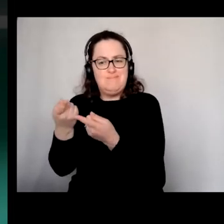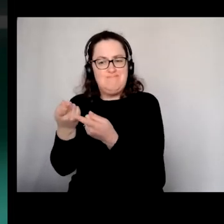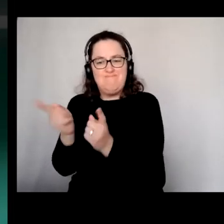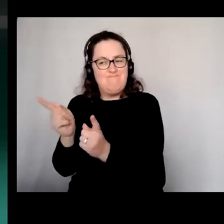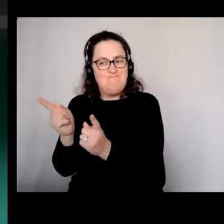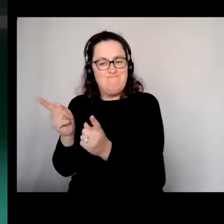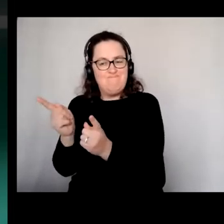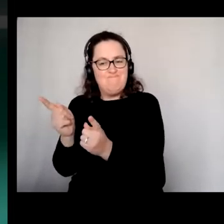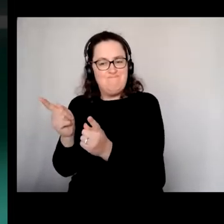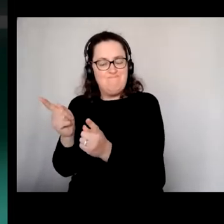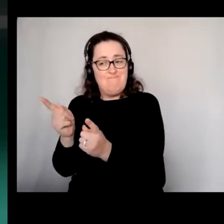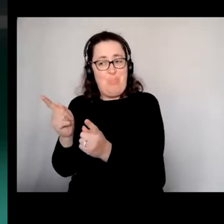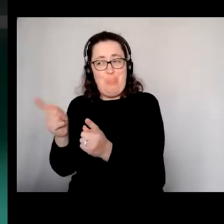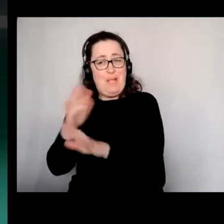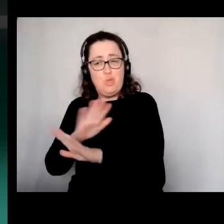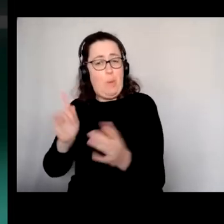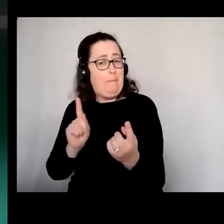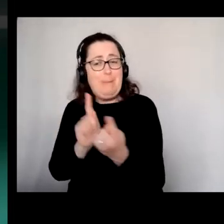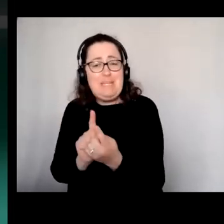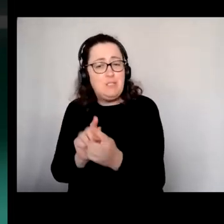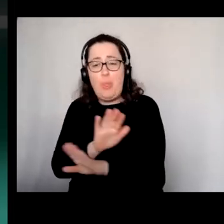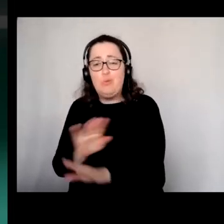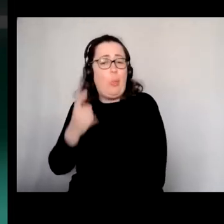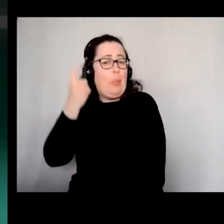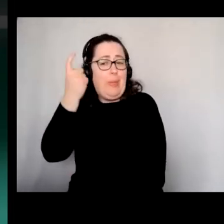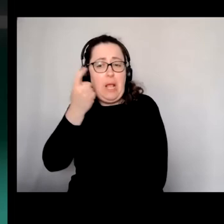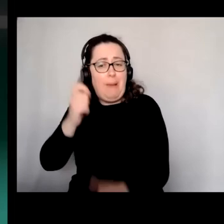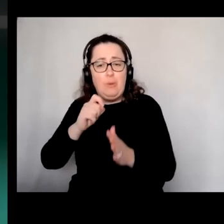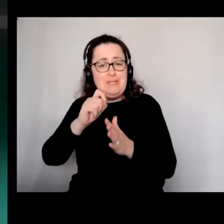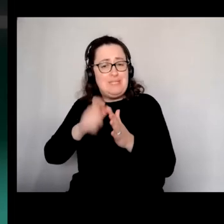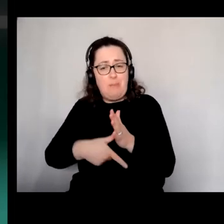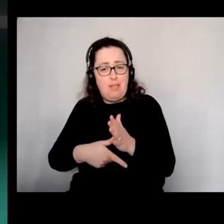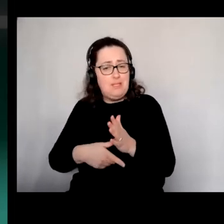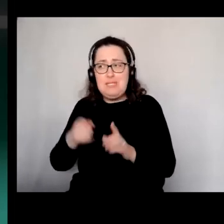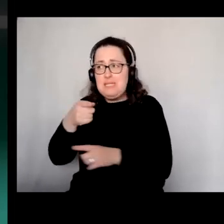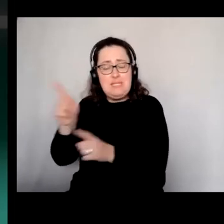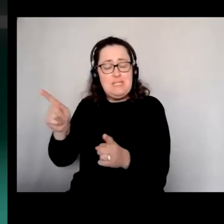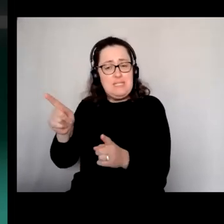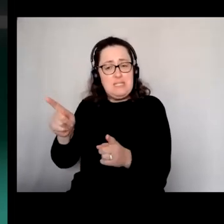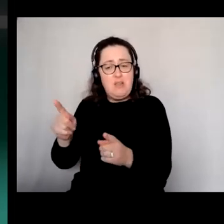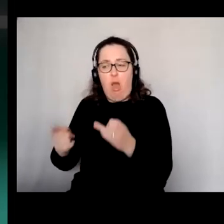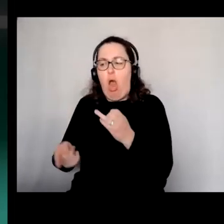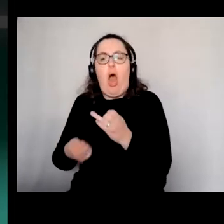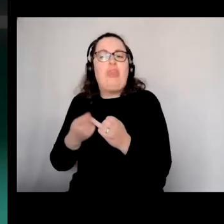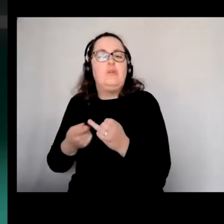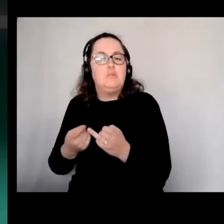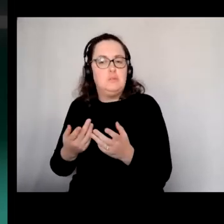know, actually even come into contact or think about disability or other, you know,